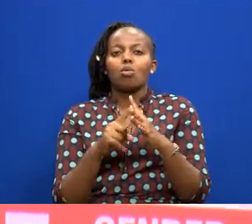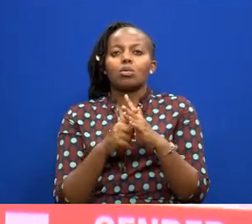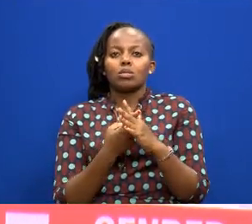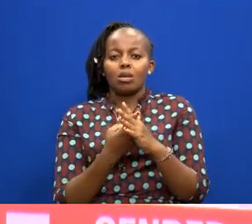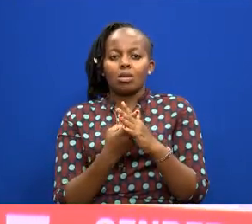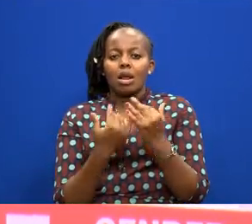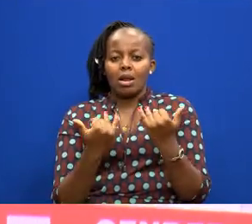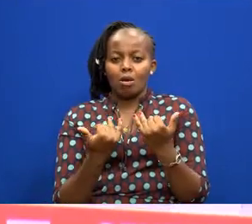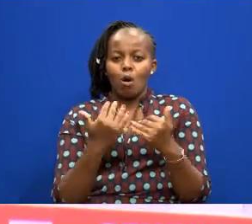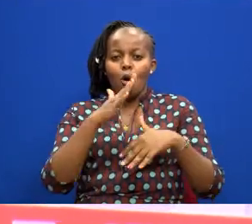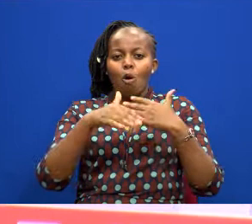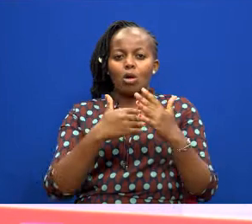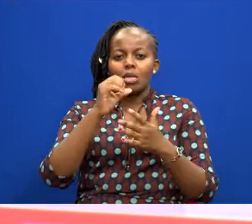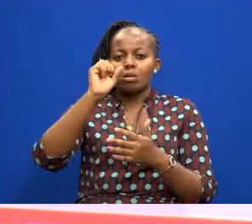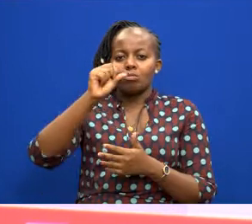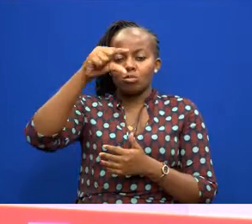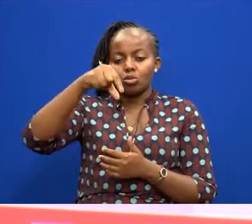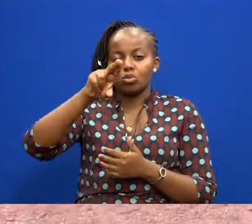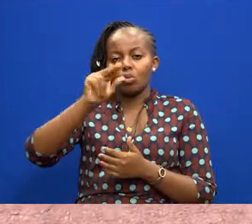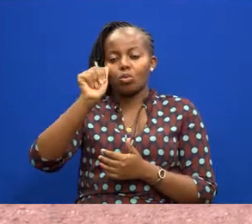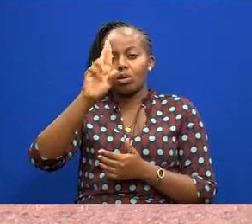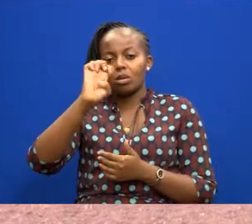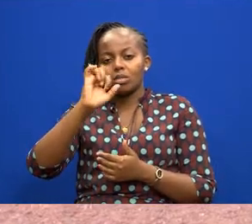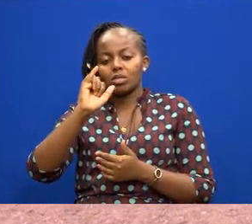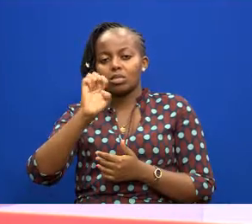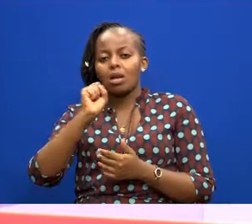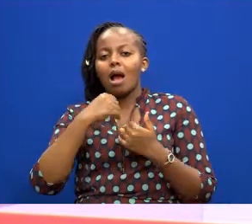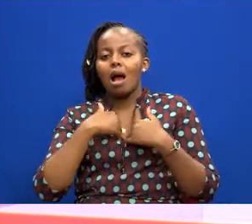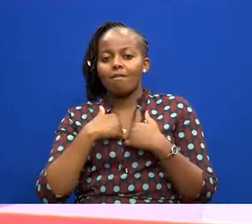start, the squares are numbered purposely because we